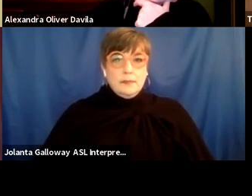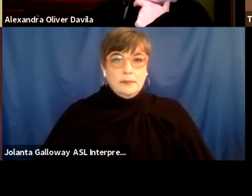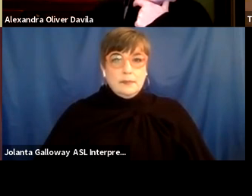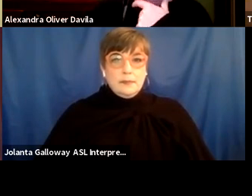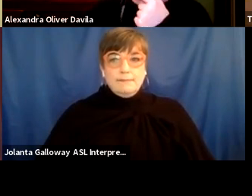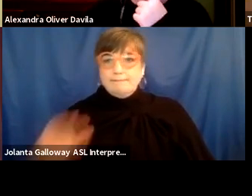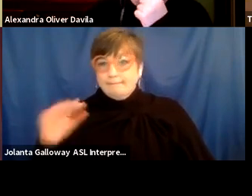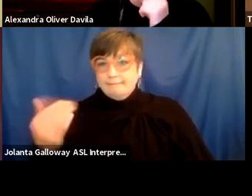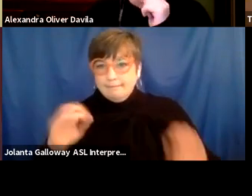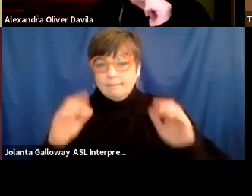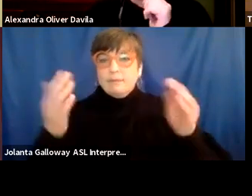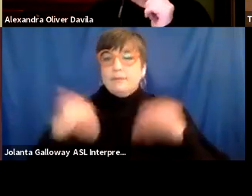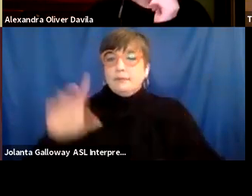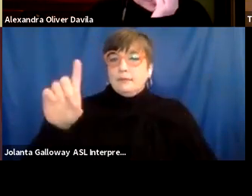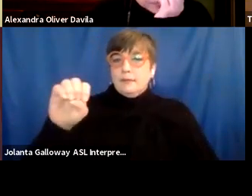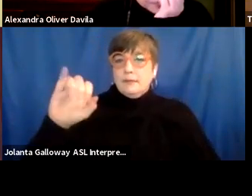Okay. Dejanay Gale.